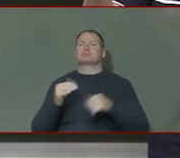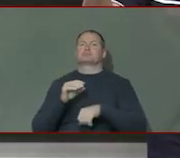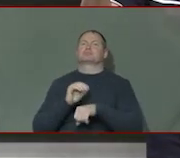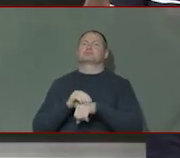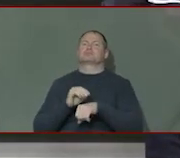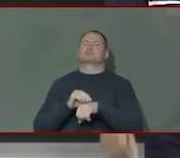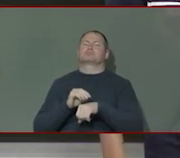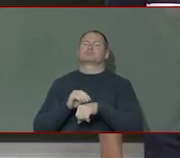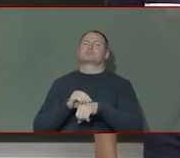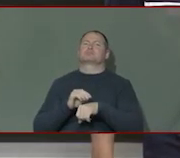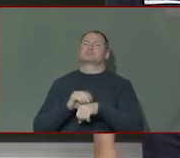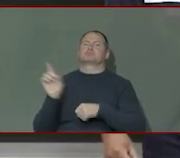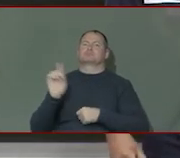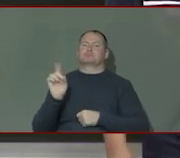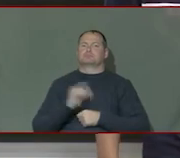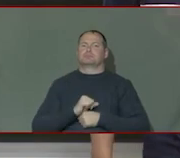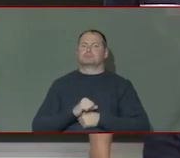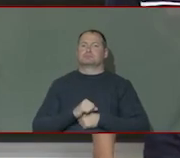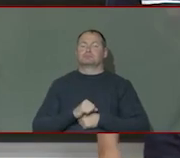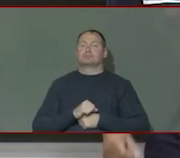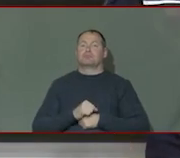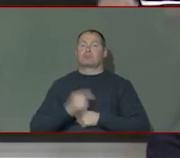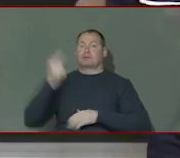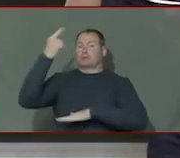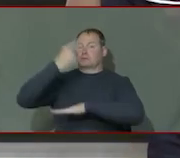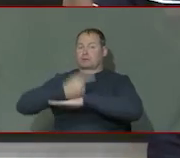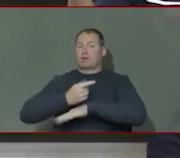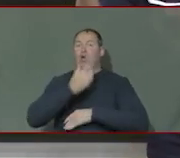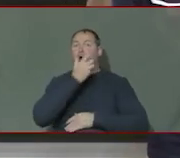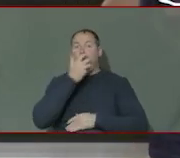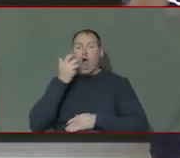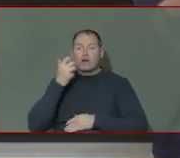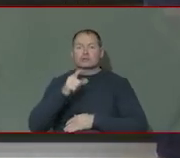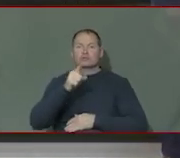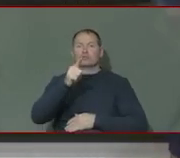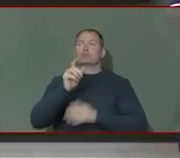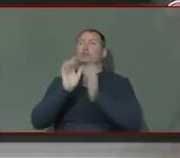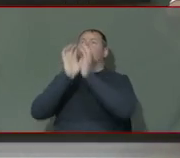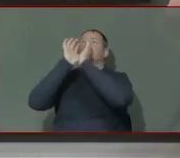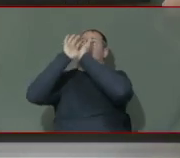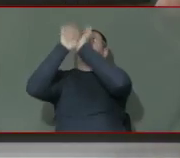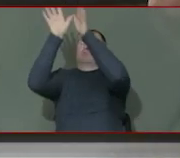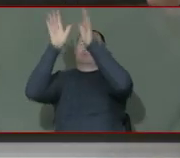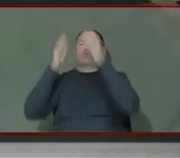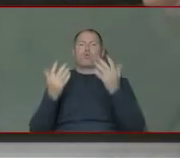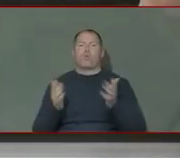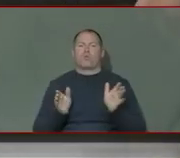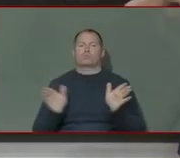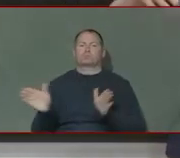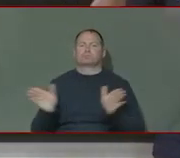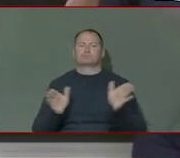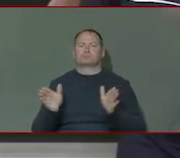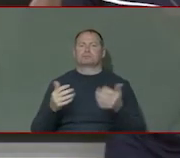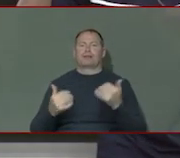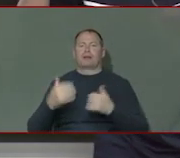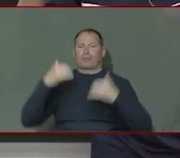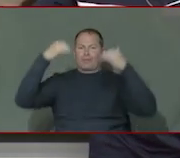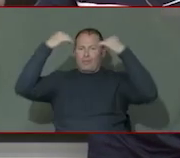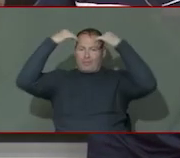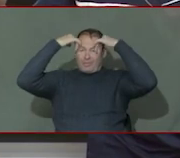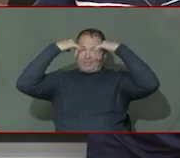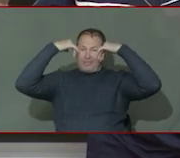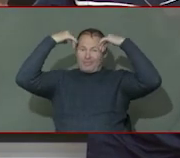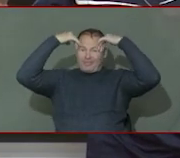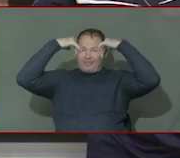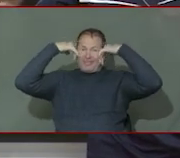scenario. They say on a hot day, you play netball or soccer, and you're perspiring, you're